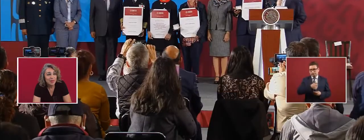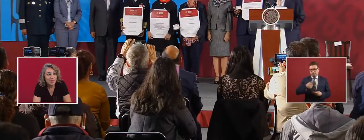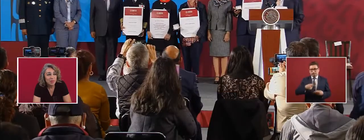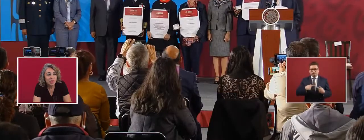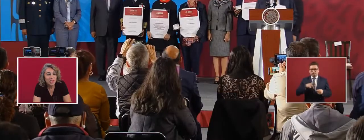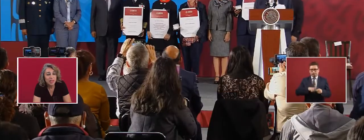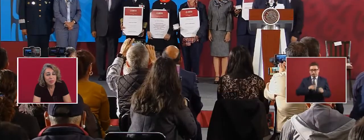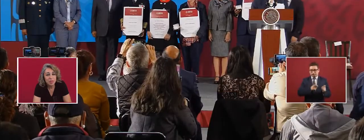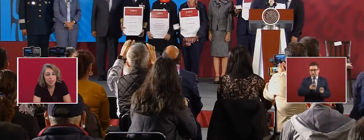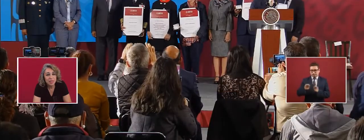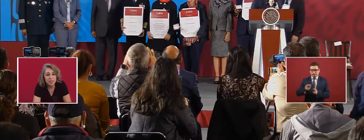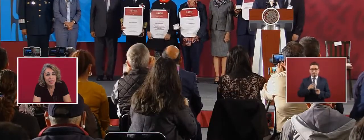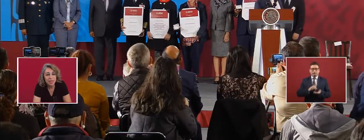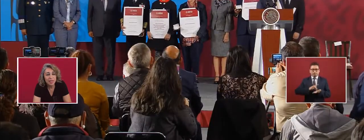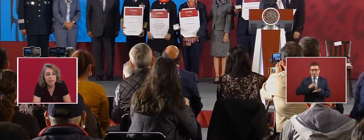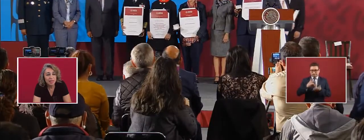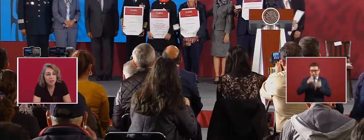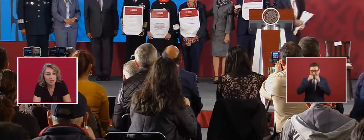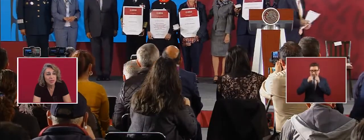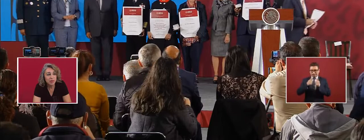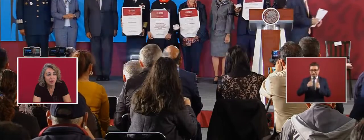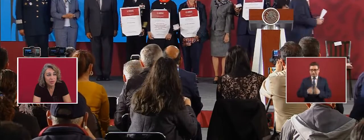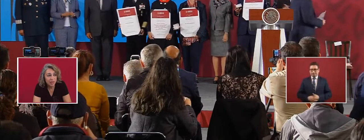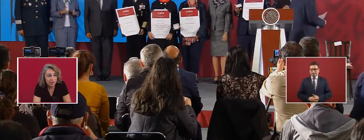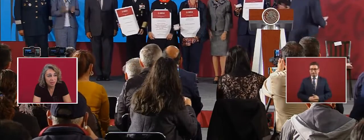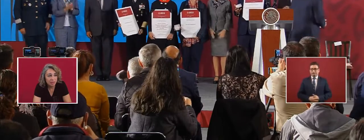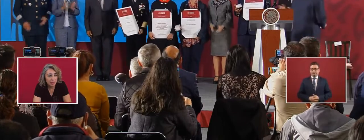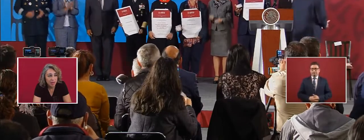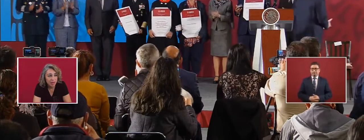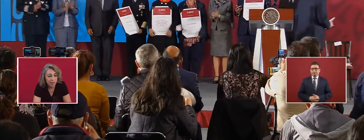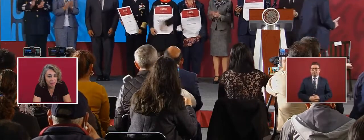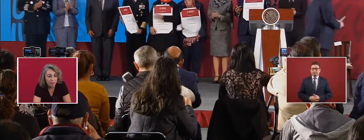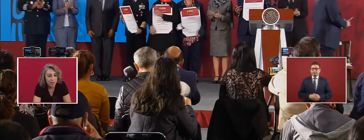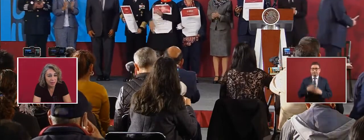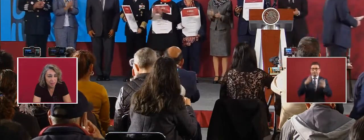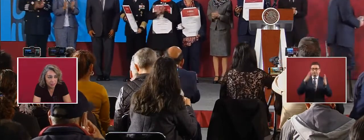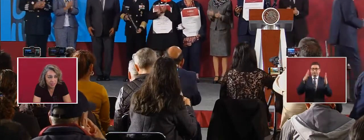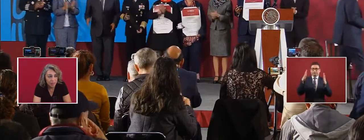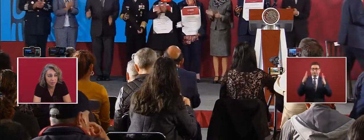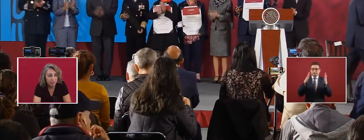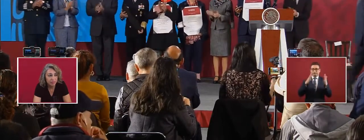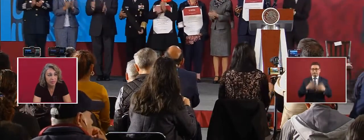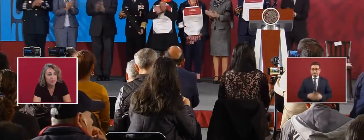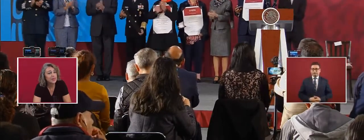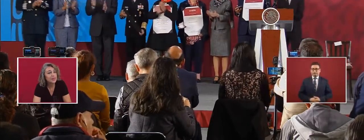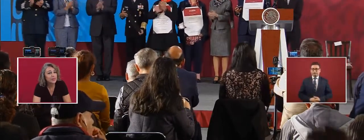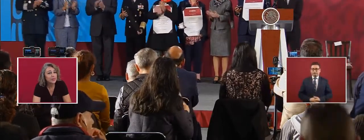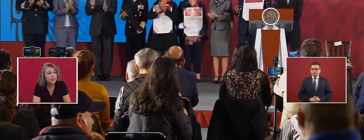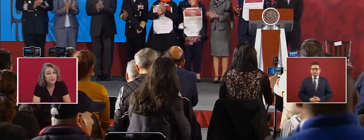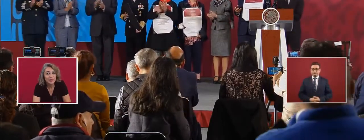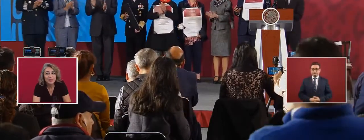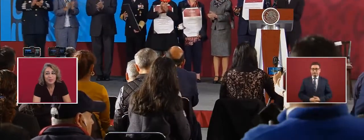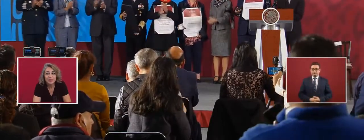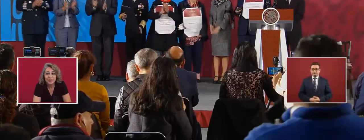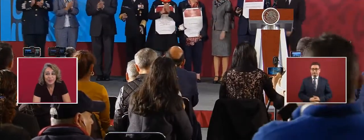and we appreciate the president taking the time to give hand them out himself,